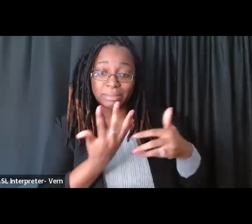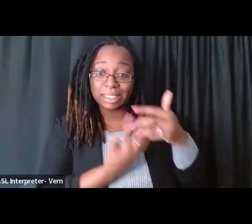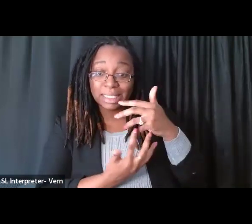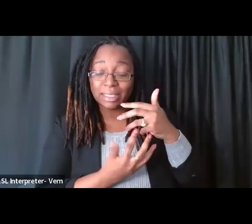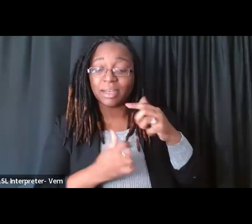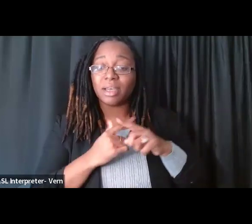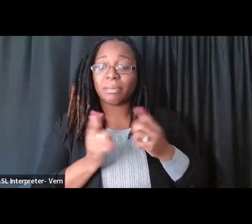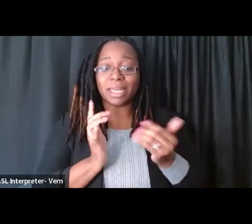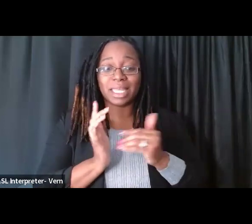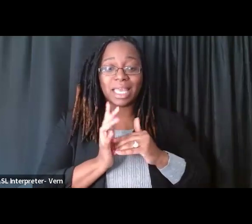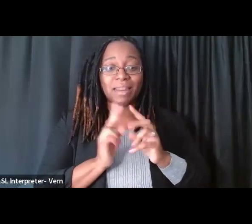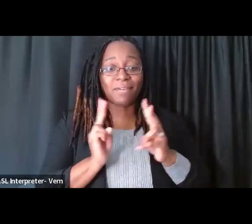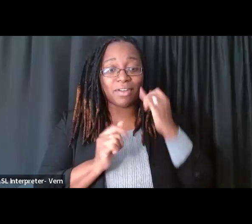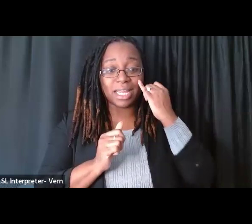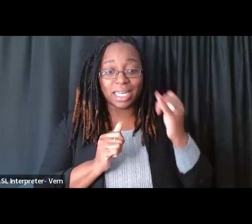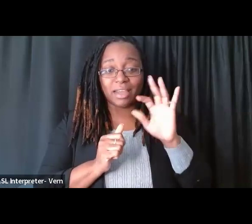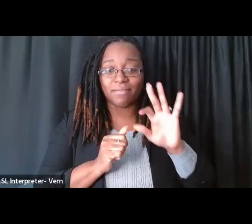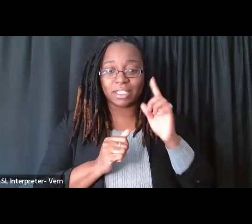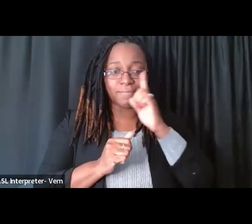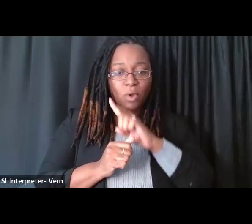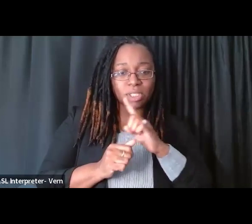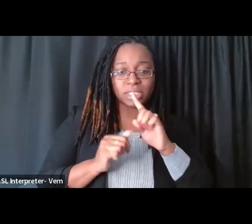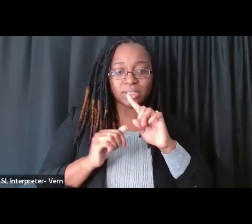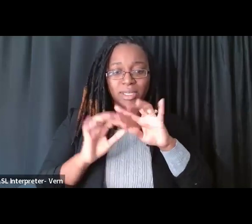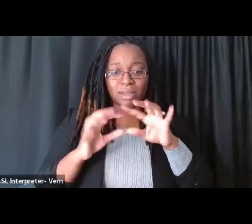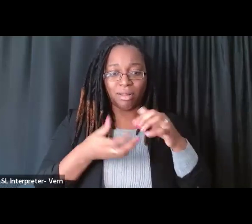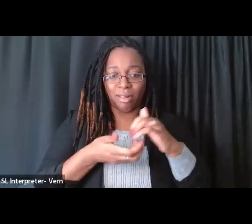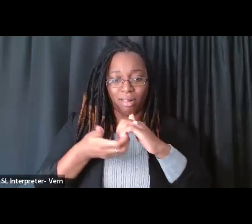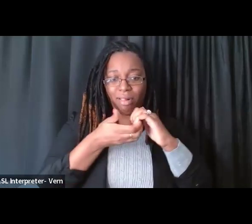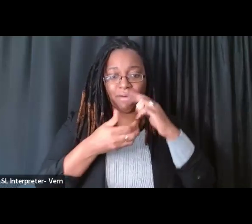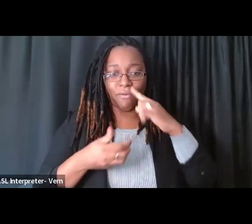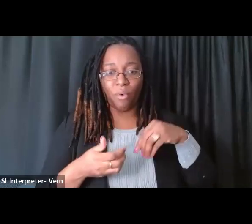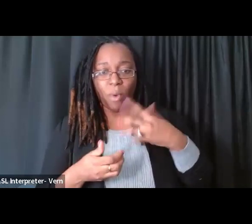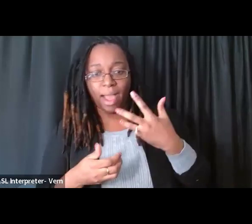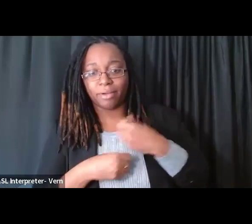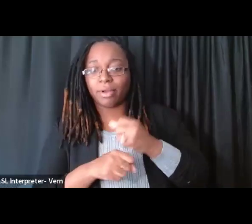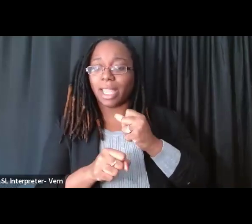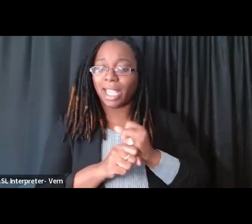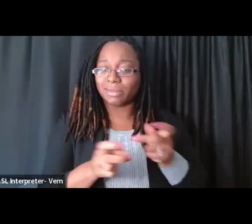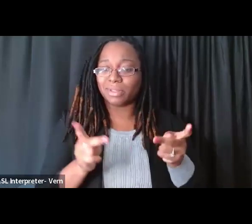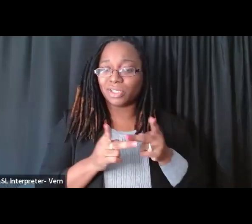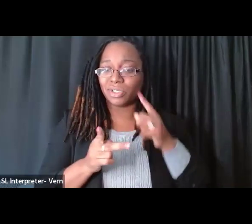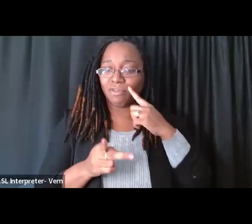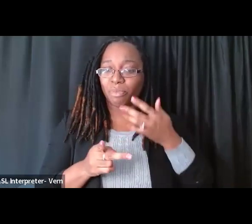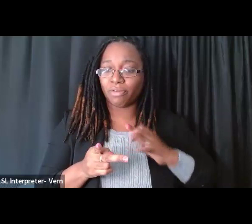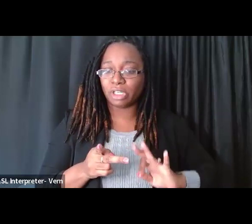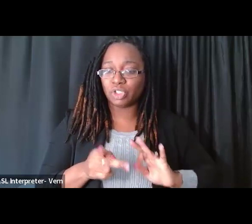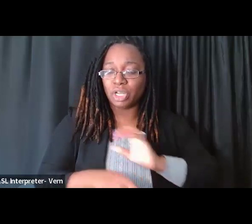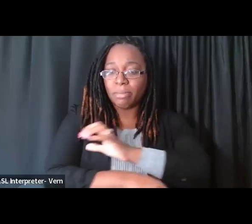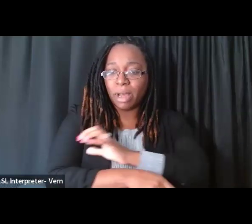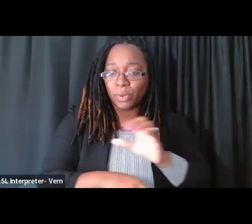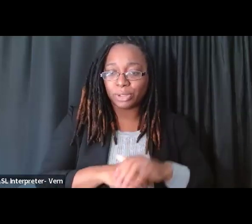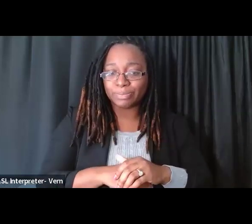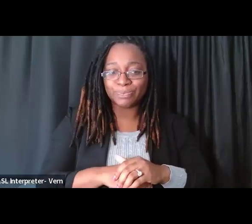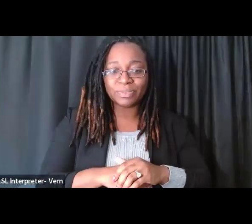At this point, that's just a little taste of what's in the chapter. But at this point, I want to make space and time